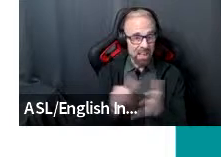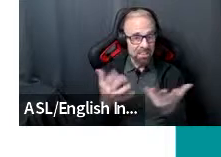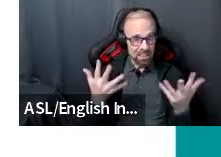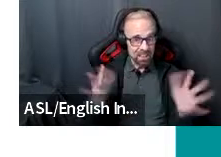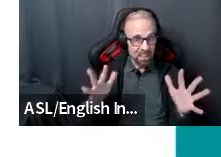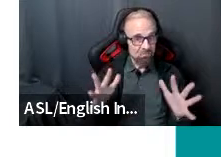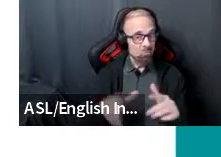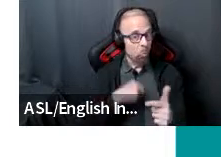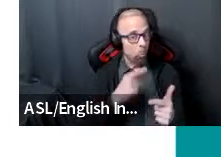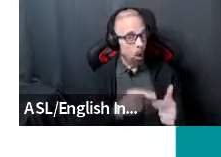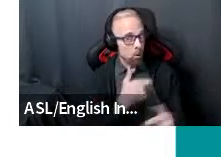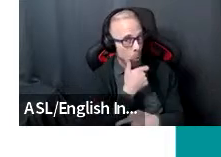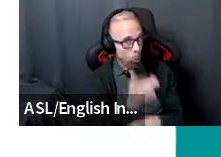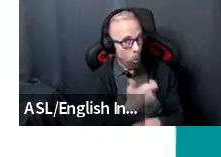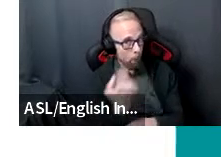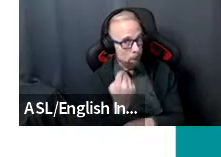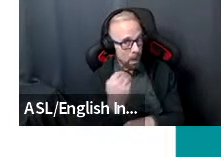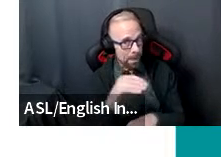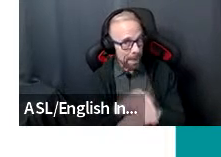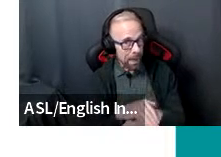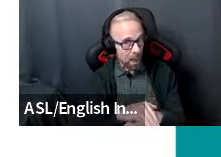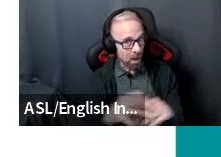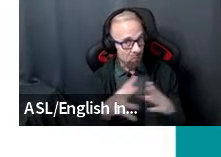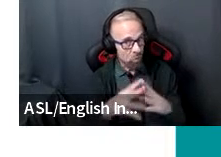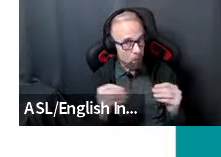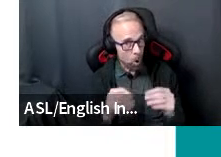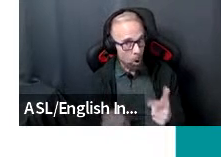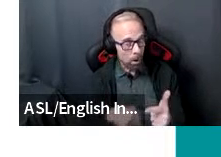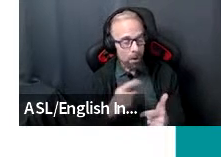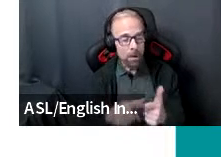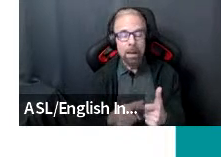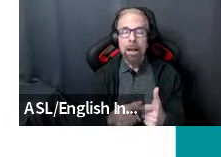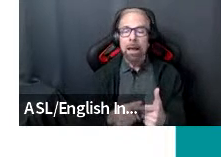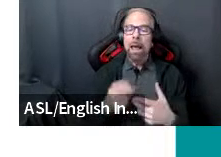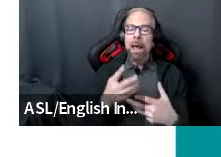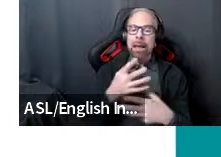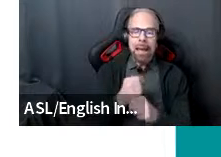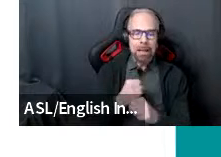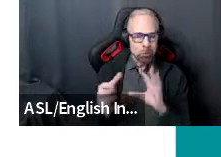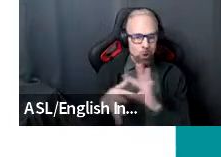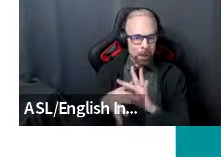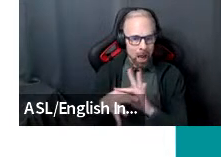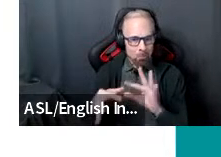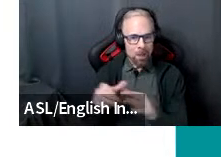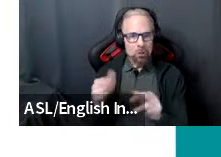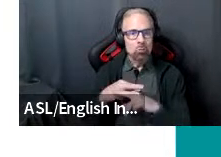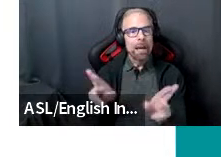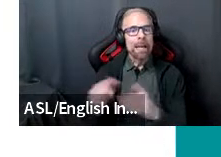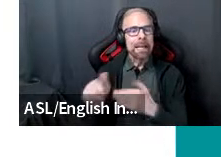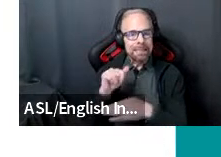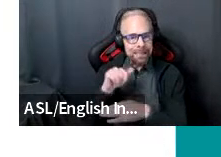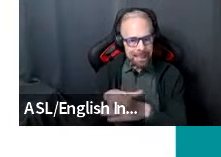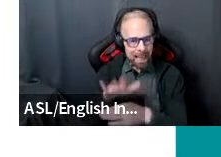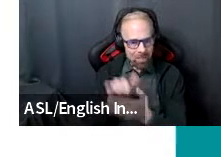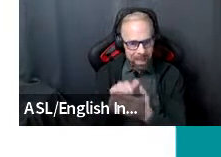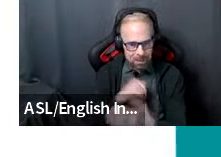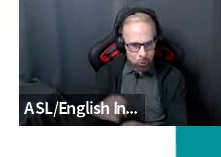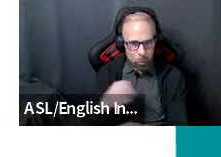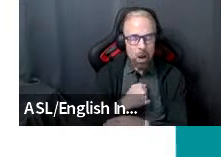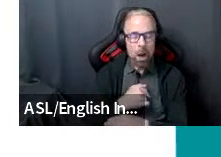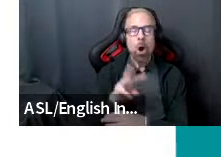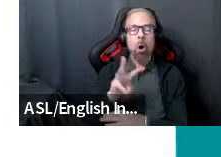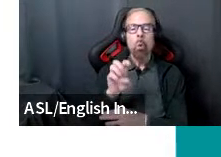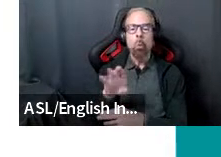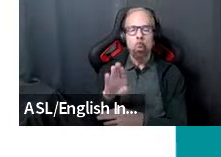Night Football, get your comments ready and send them in to us. So web-based